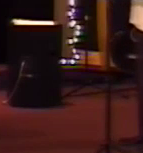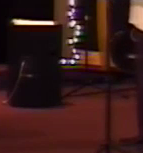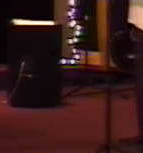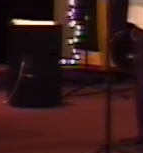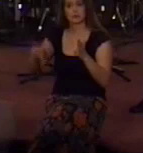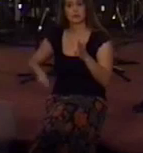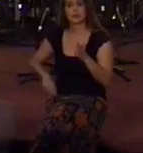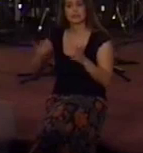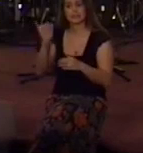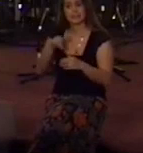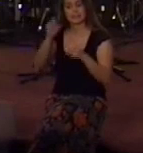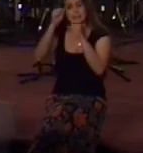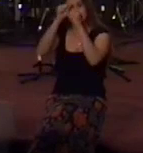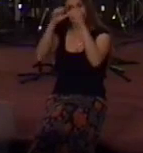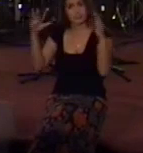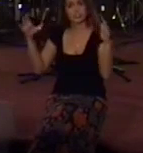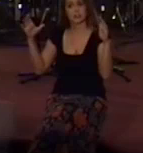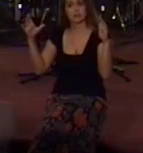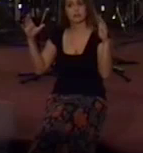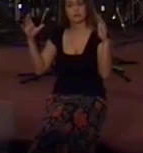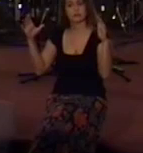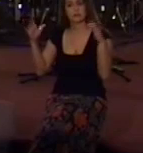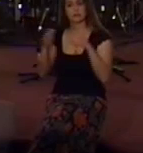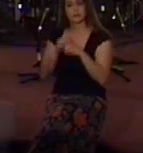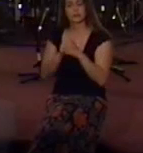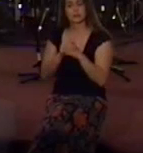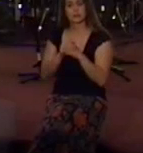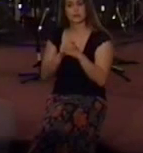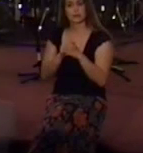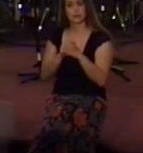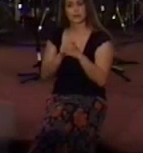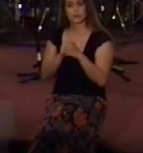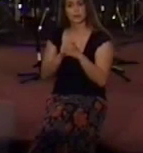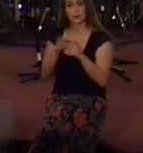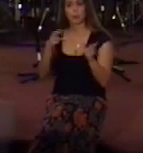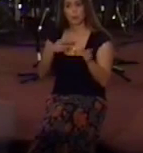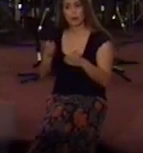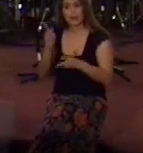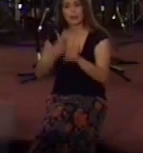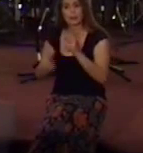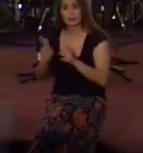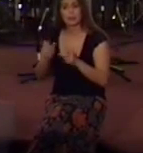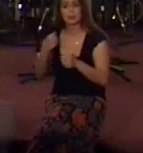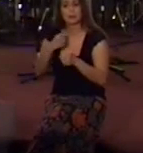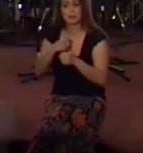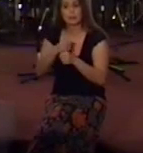vision. When we equip people to make disciples,